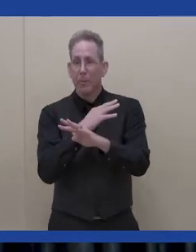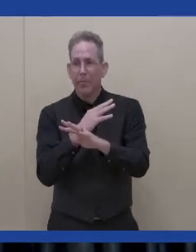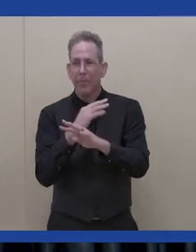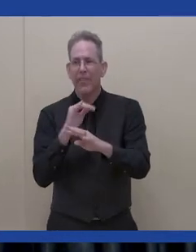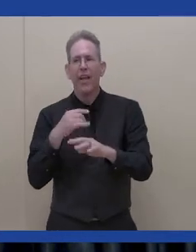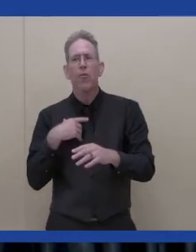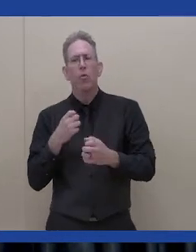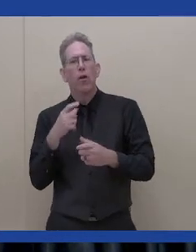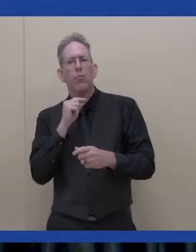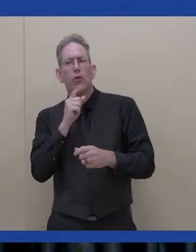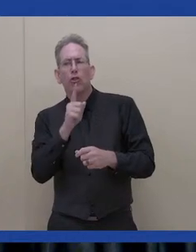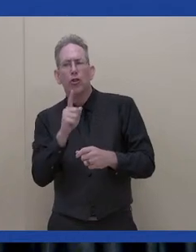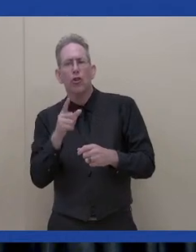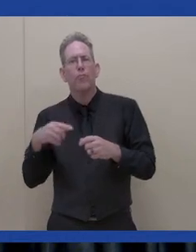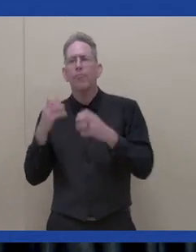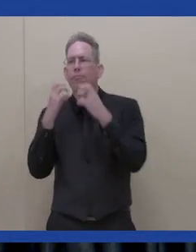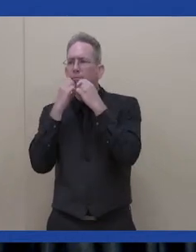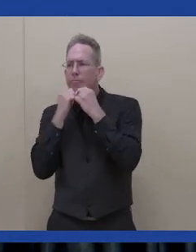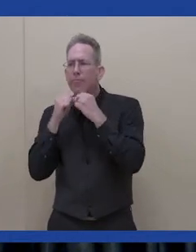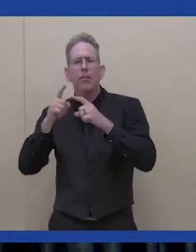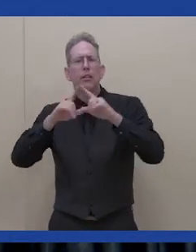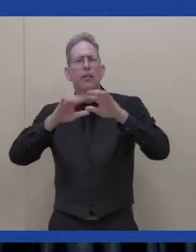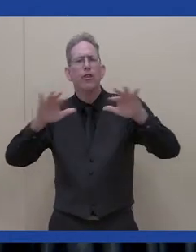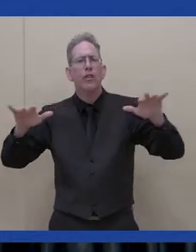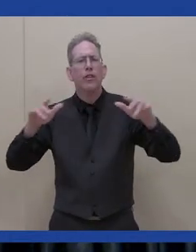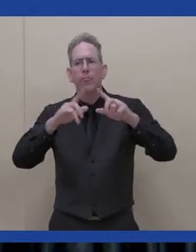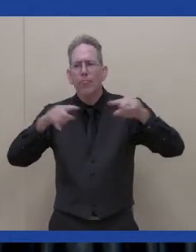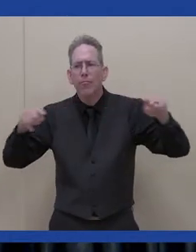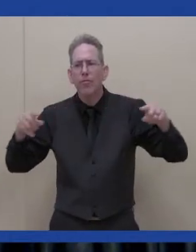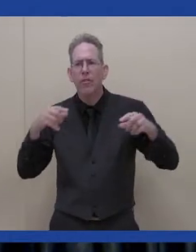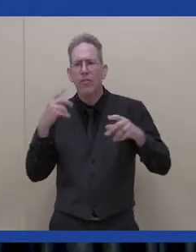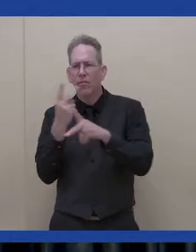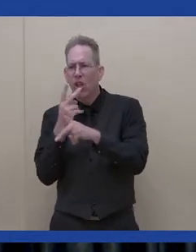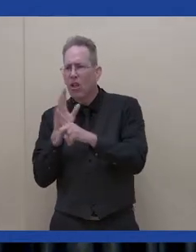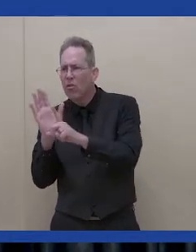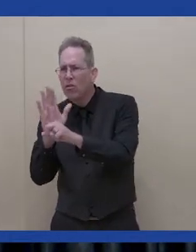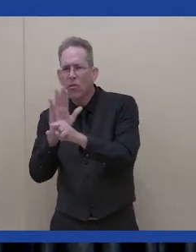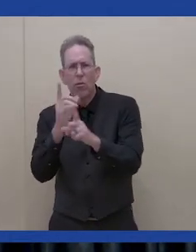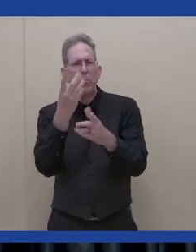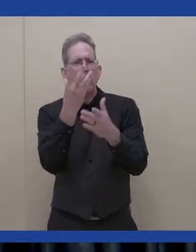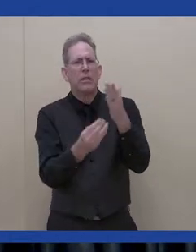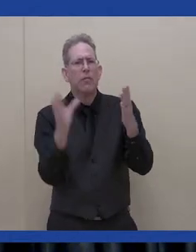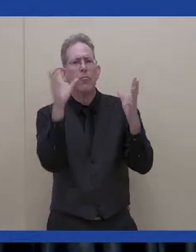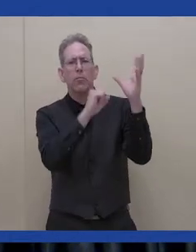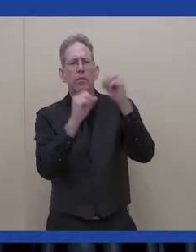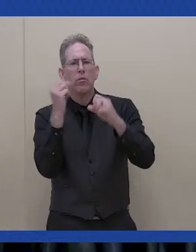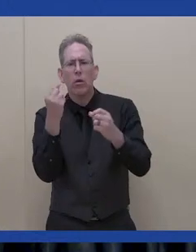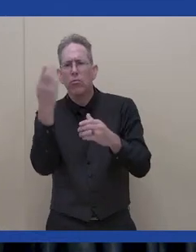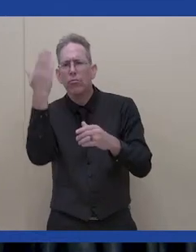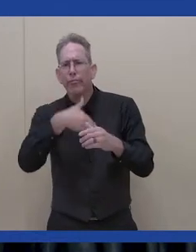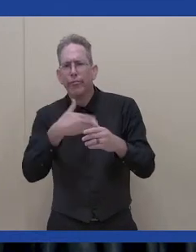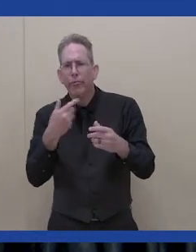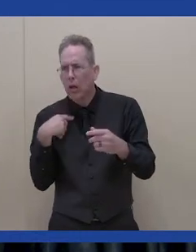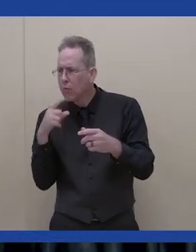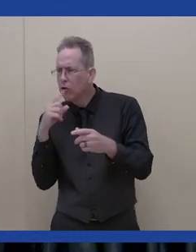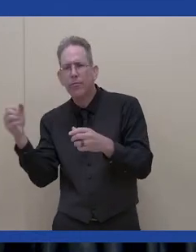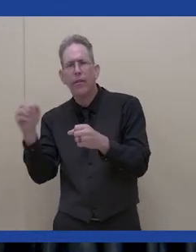consistently to think about which perspectives are missing from our discussions and to act to ensure that all voices are heard at this table.